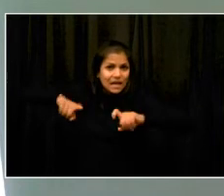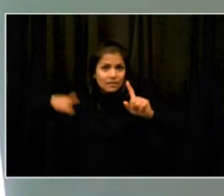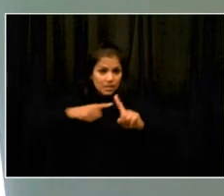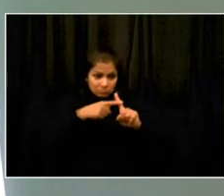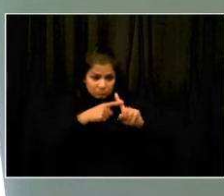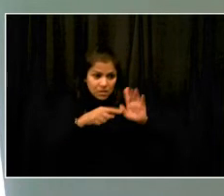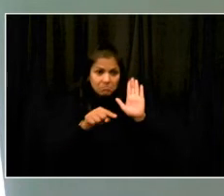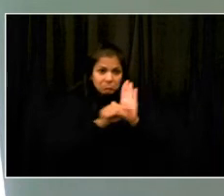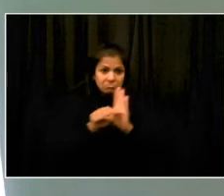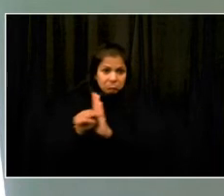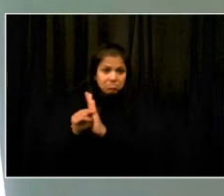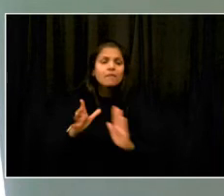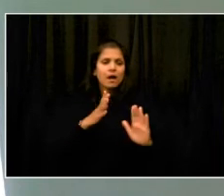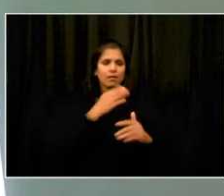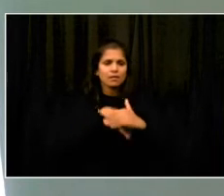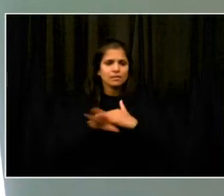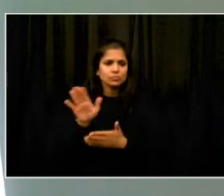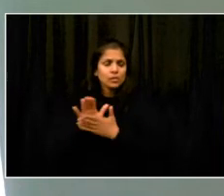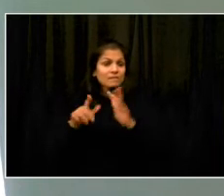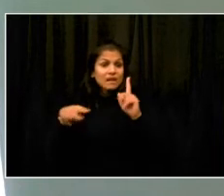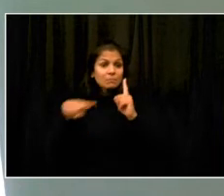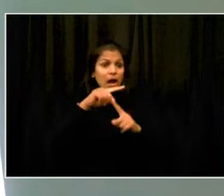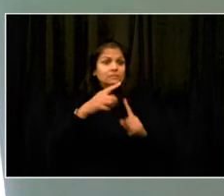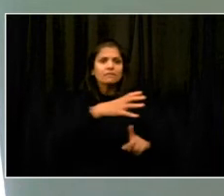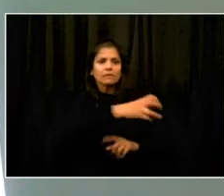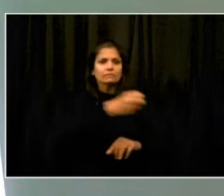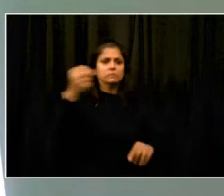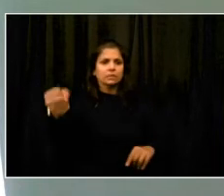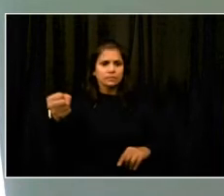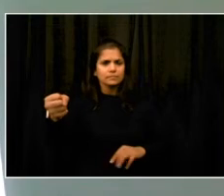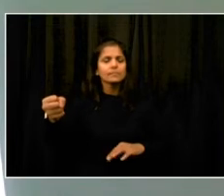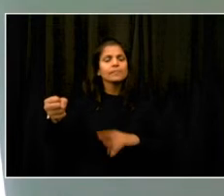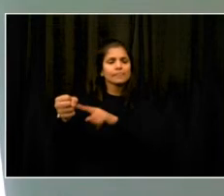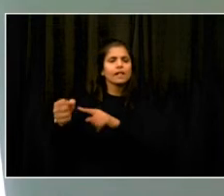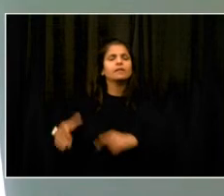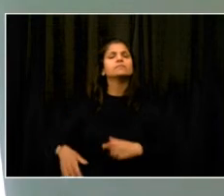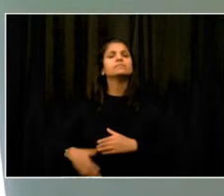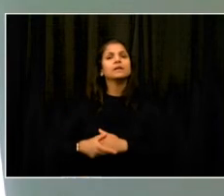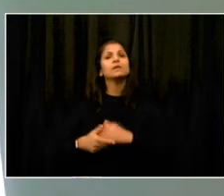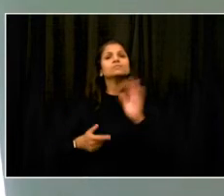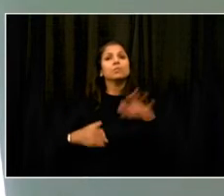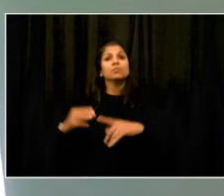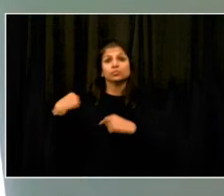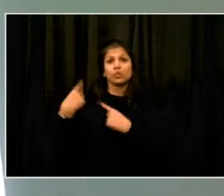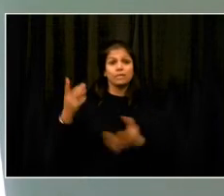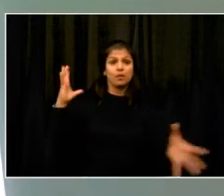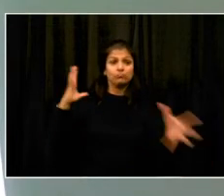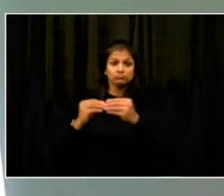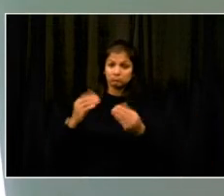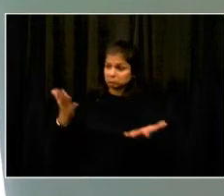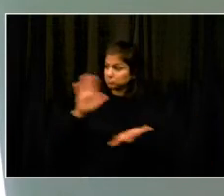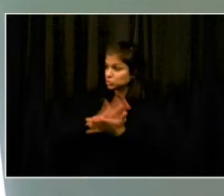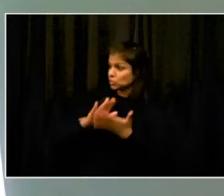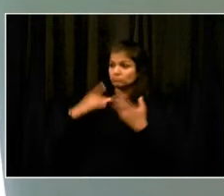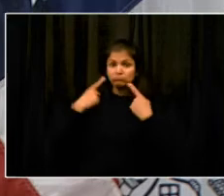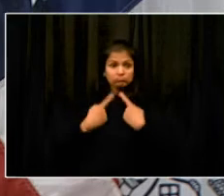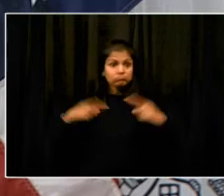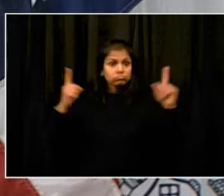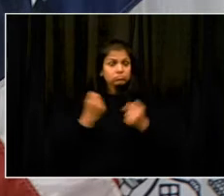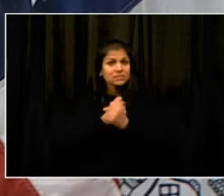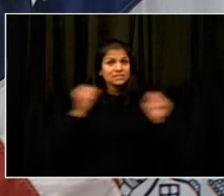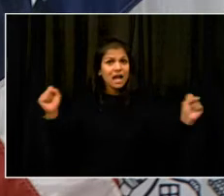disruptions in human behavior. And that's what we've seen so far, and I think that's something that we'll continue to be able to do. Dr.